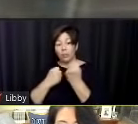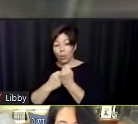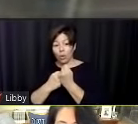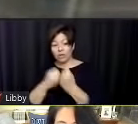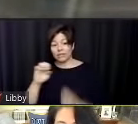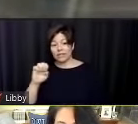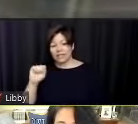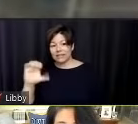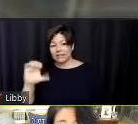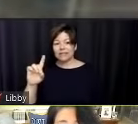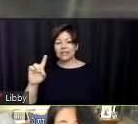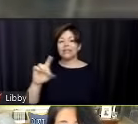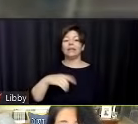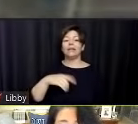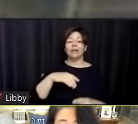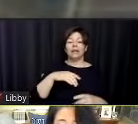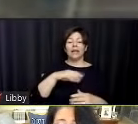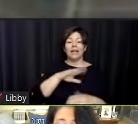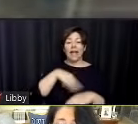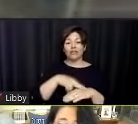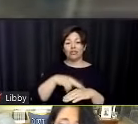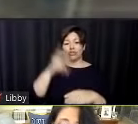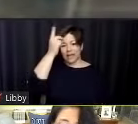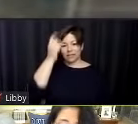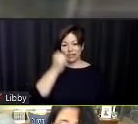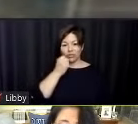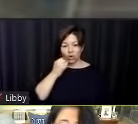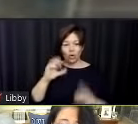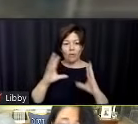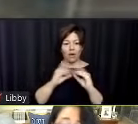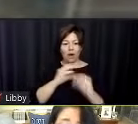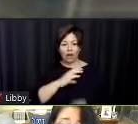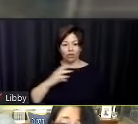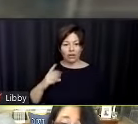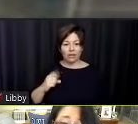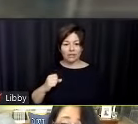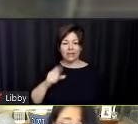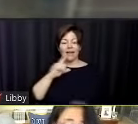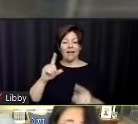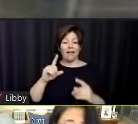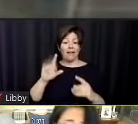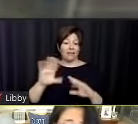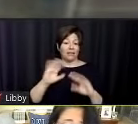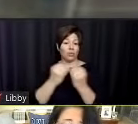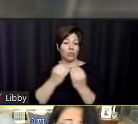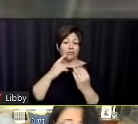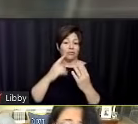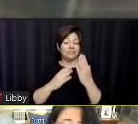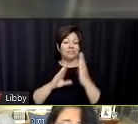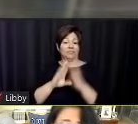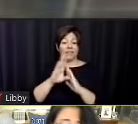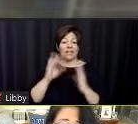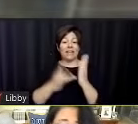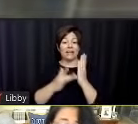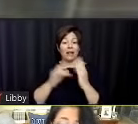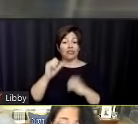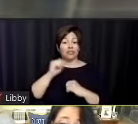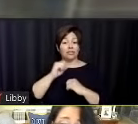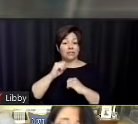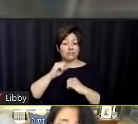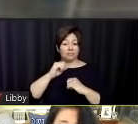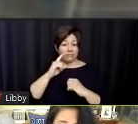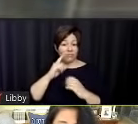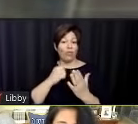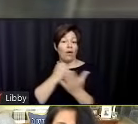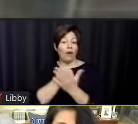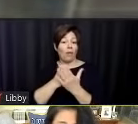He's a member of the National Down Syndrome Congress, and his research interest focuses on innovations and technology solutions to support struggling learners